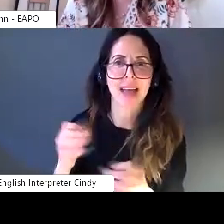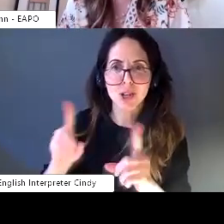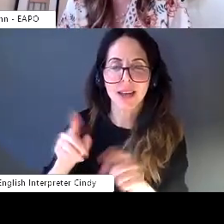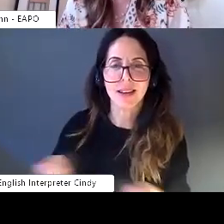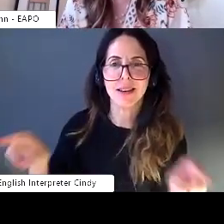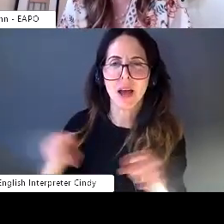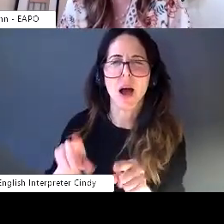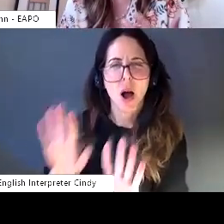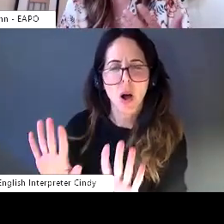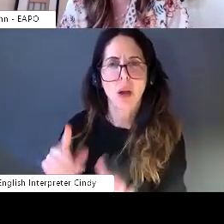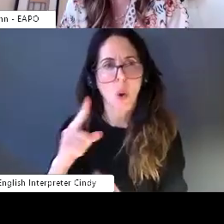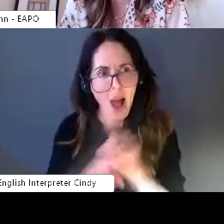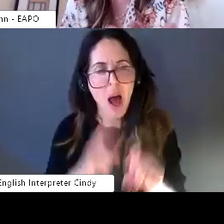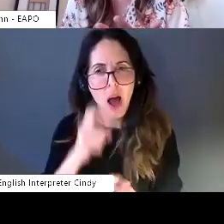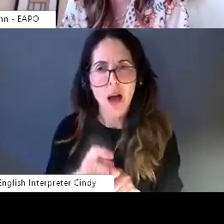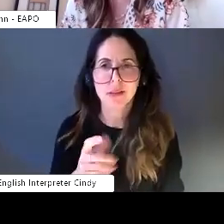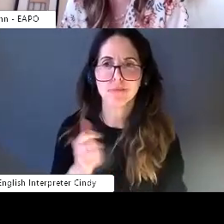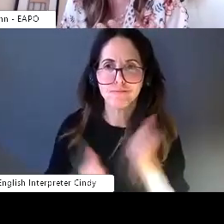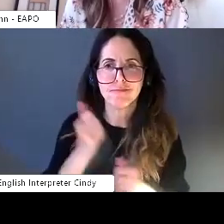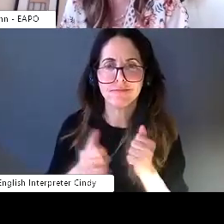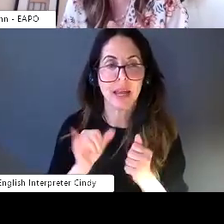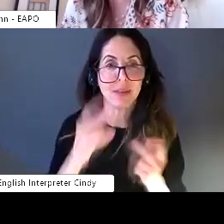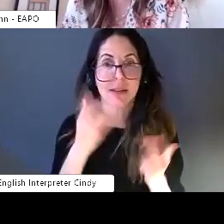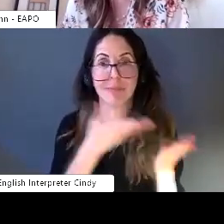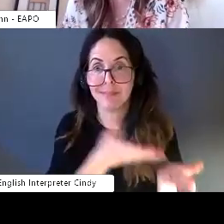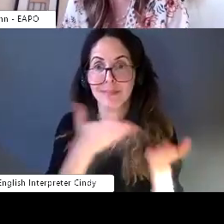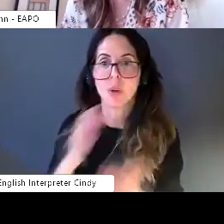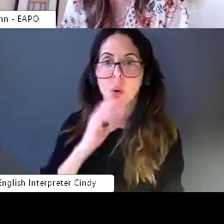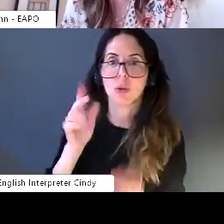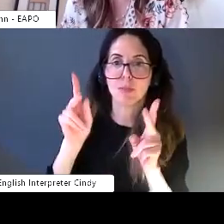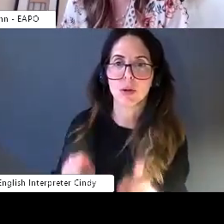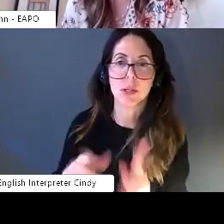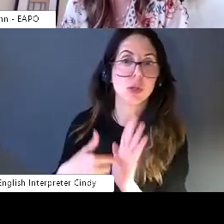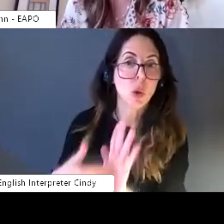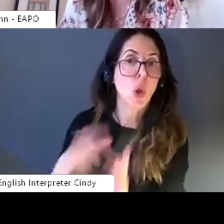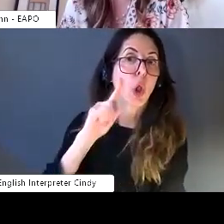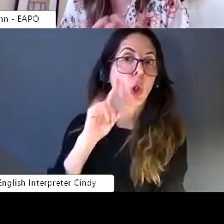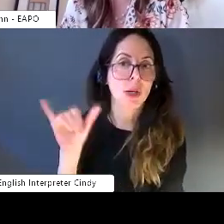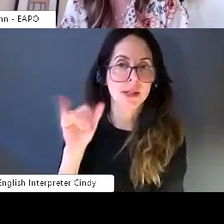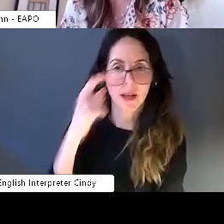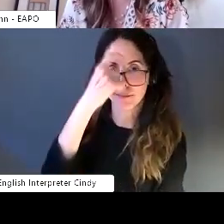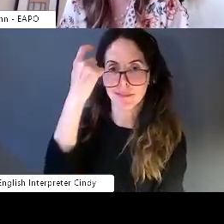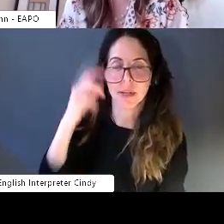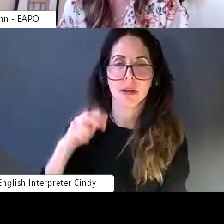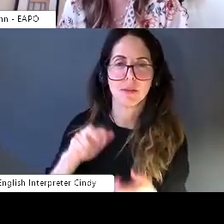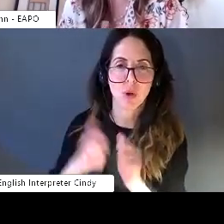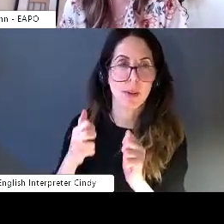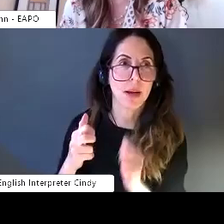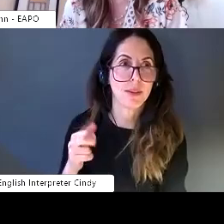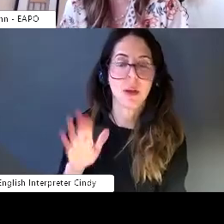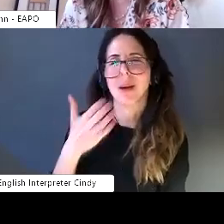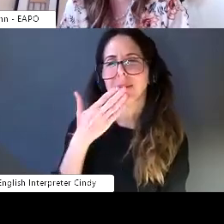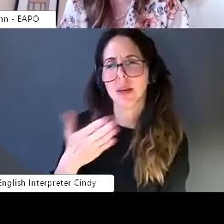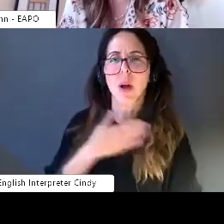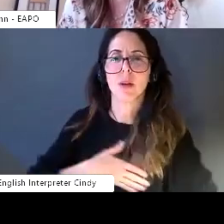to ask some of these questions when they are presented with an older adult that might be experiencing some of the trauma. So I do appreciate all of your work, and I'm